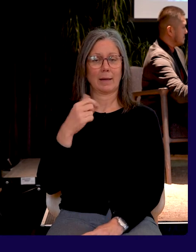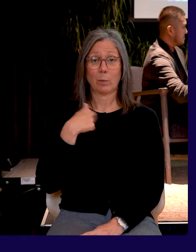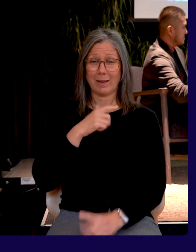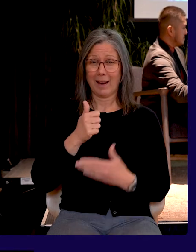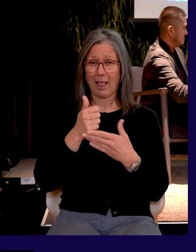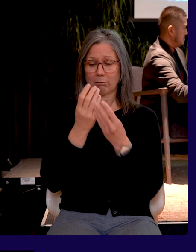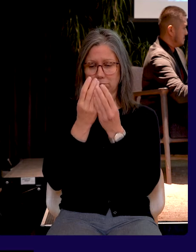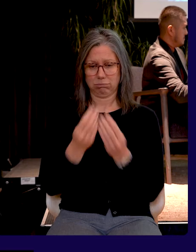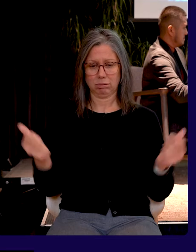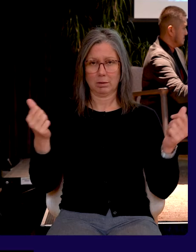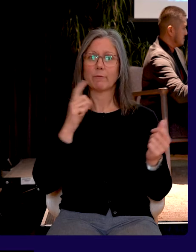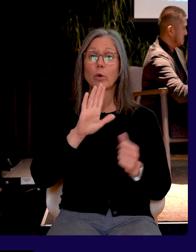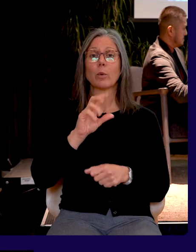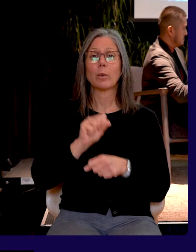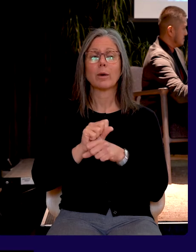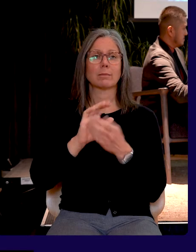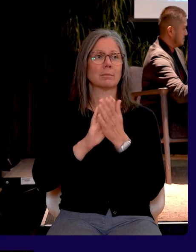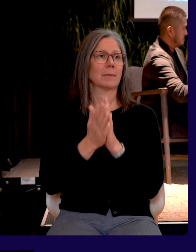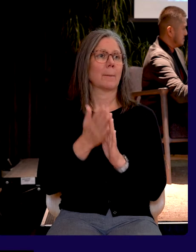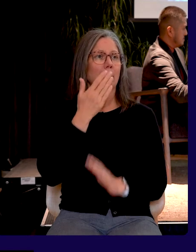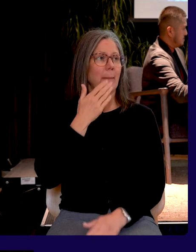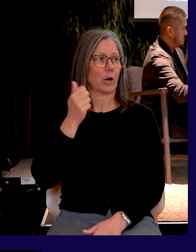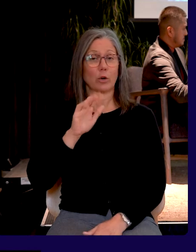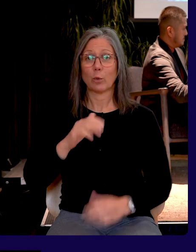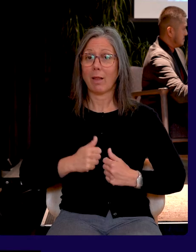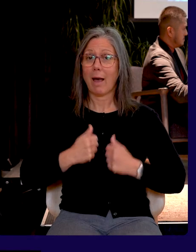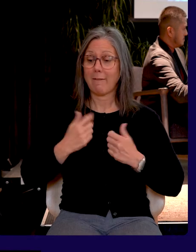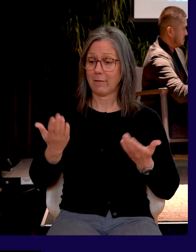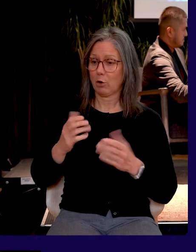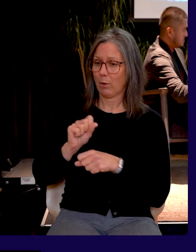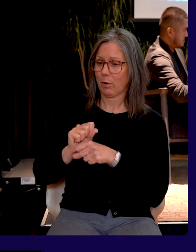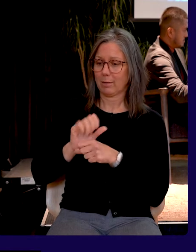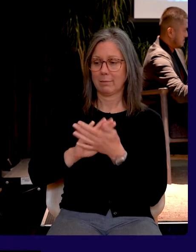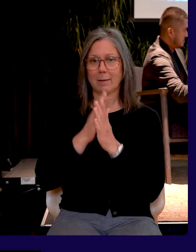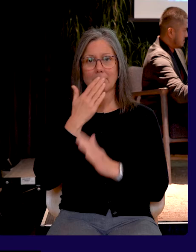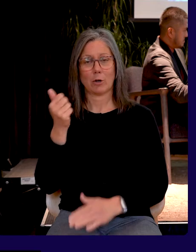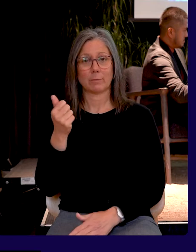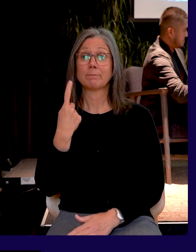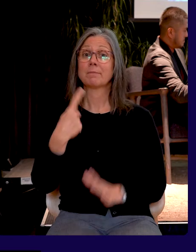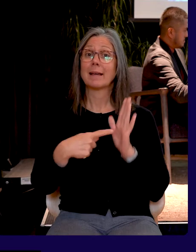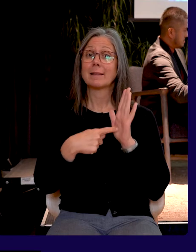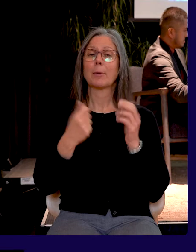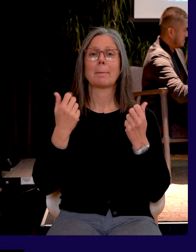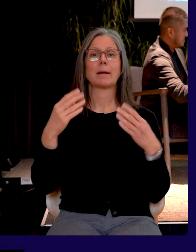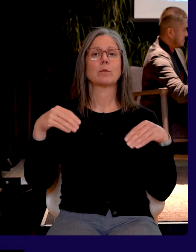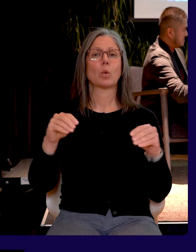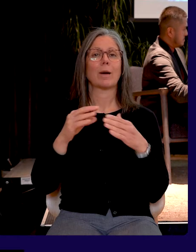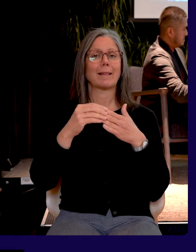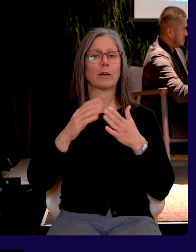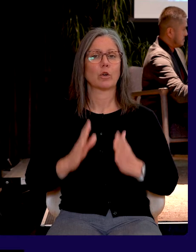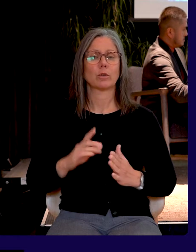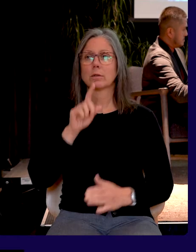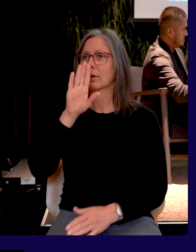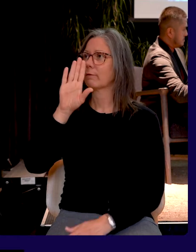resolve in order to make your work better, your life better at work. A good example is that as a lot of our store leaders, we're